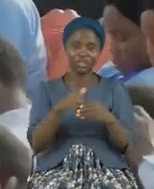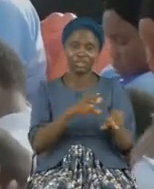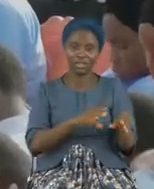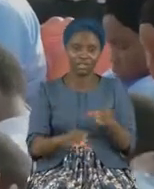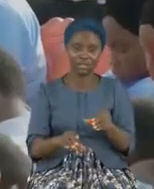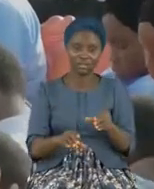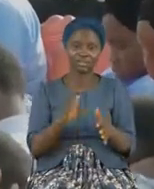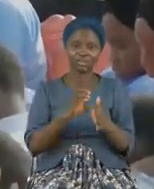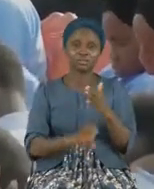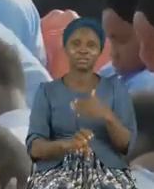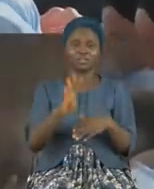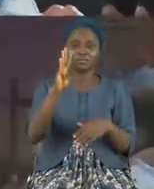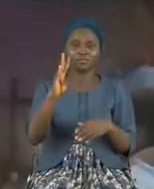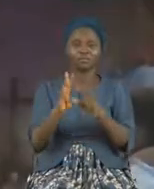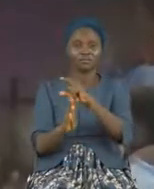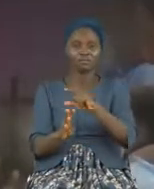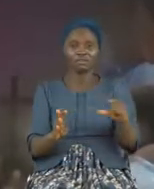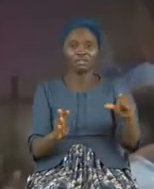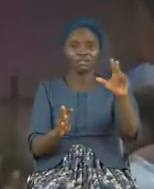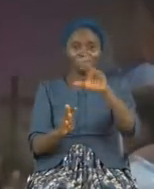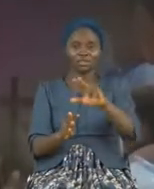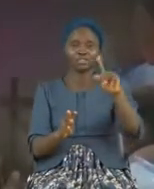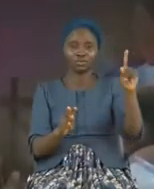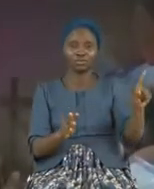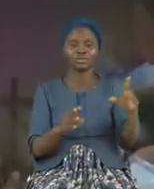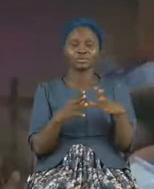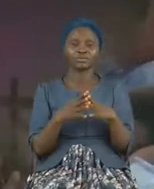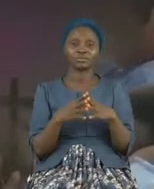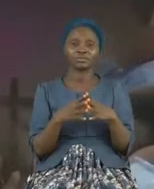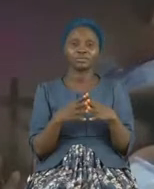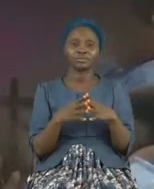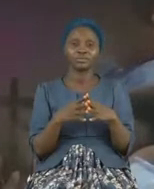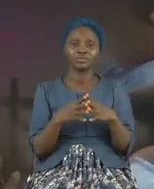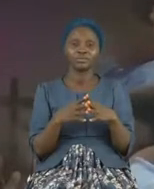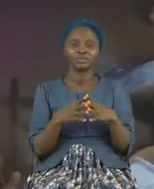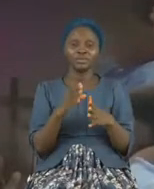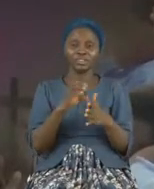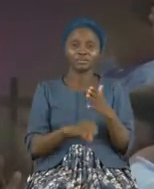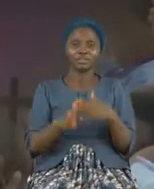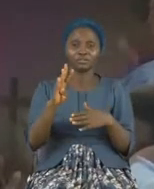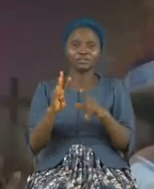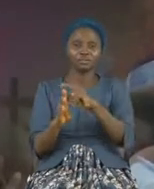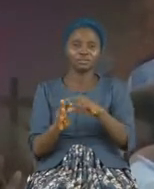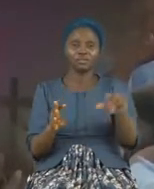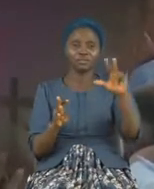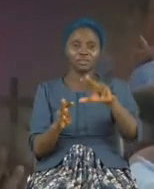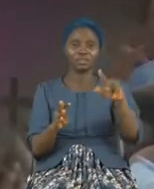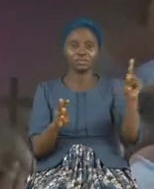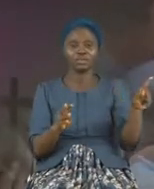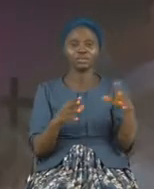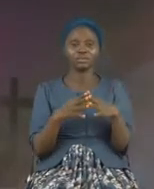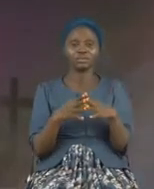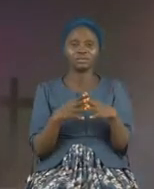chapter 4, verse 31. Acts chapter 4, verse 31.